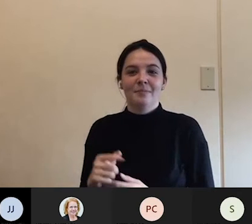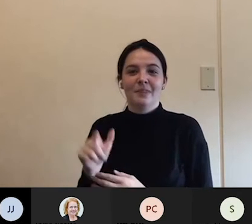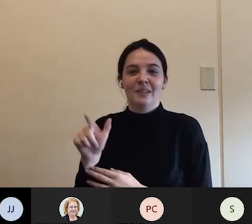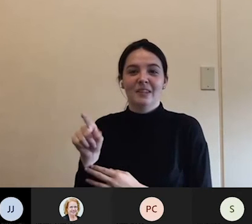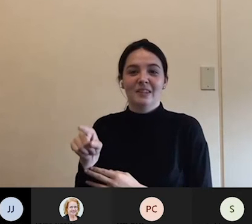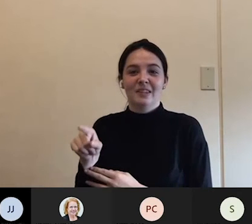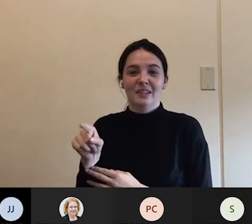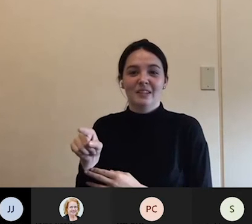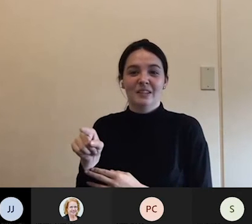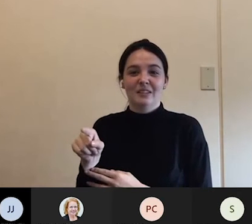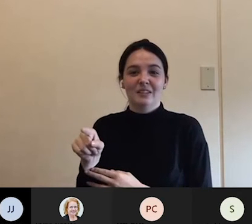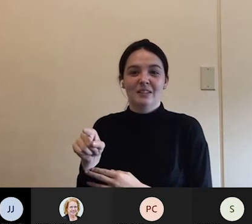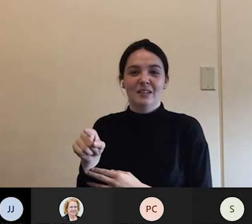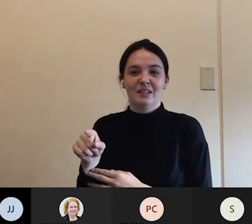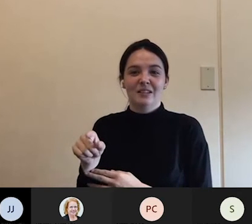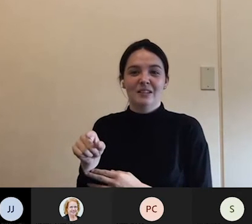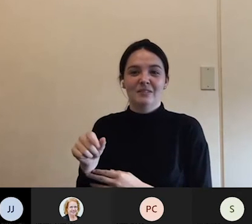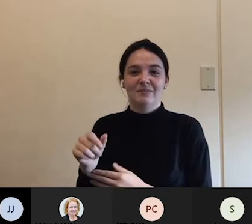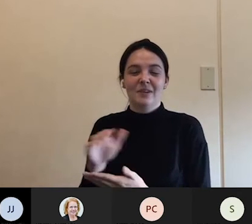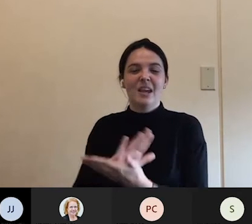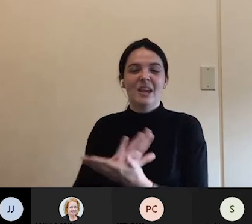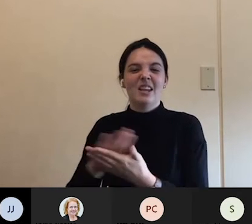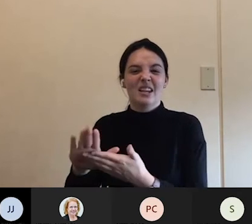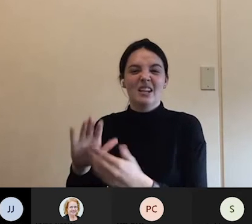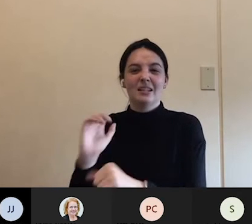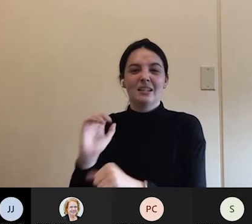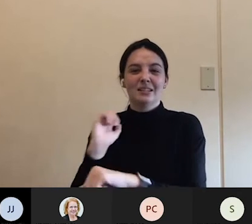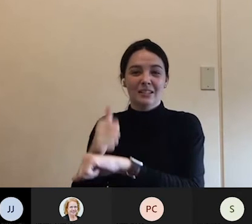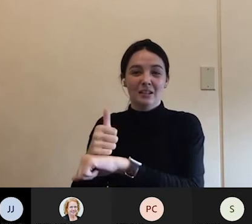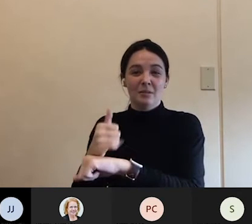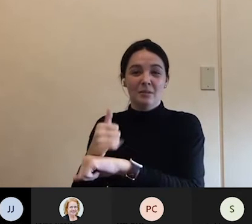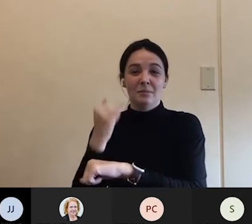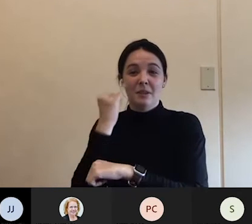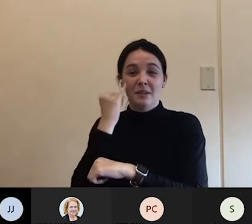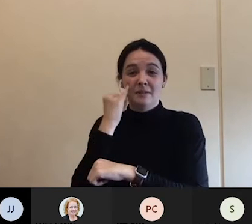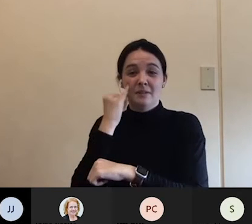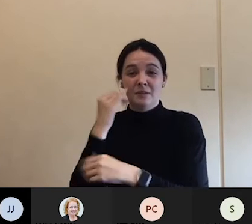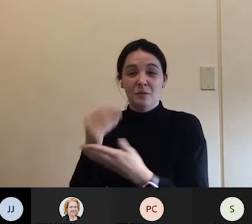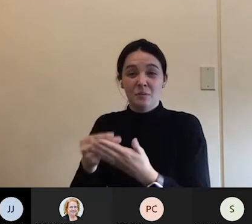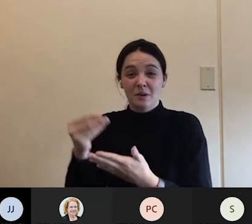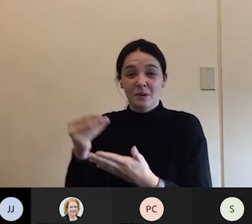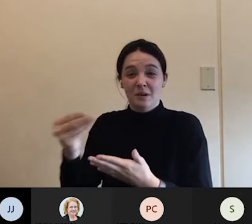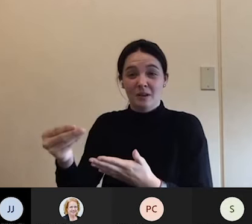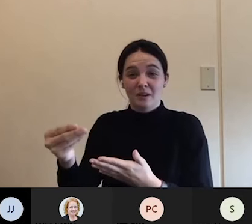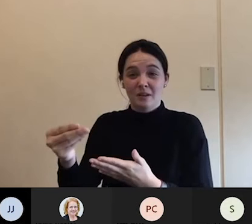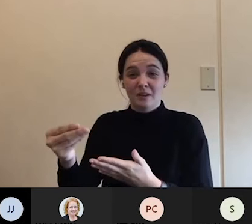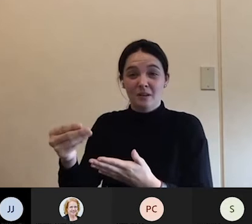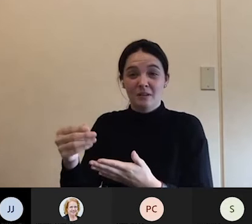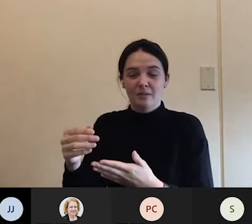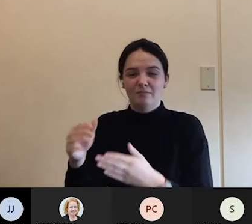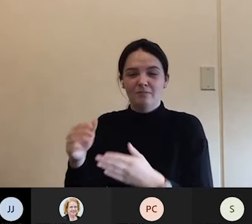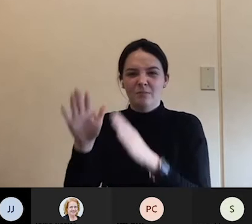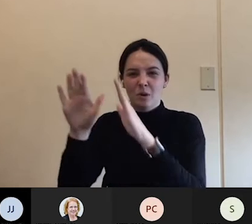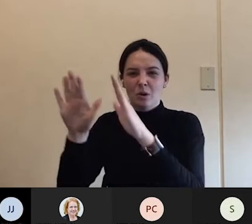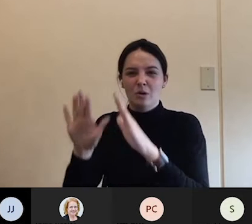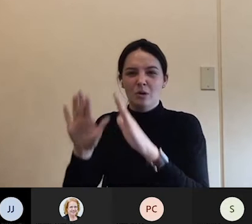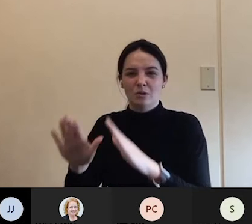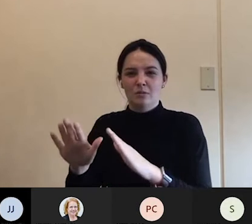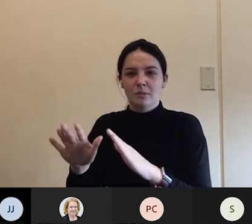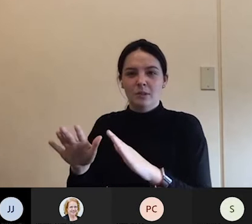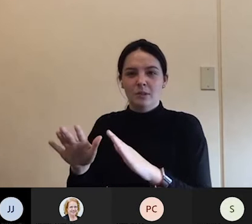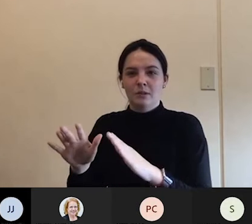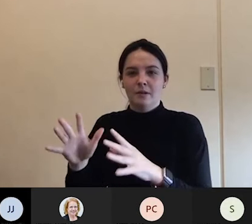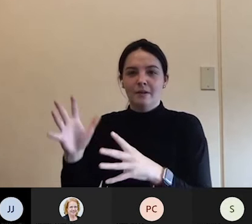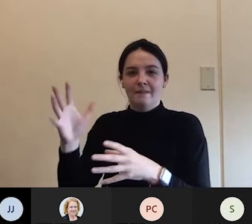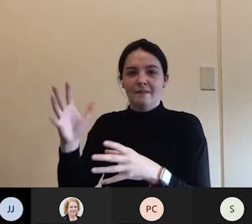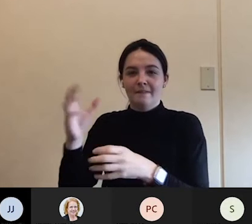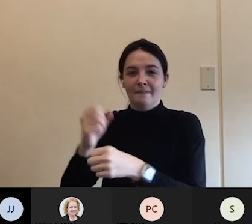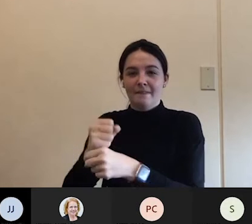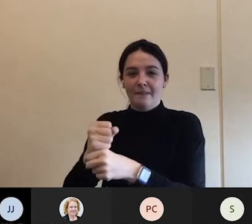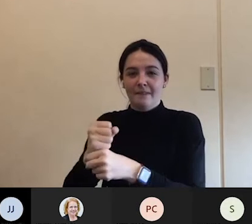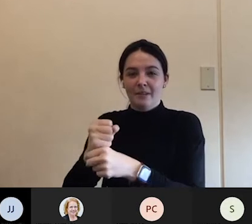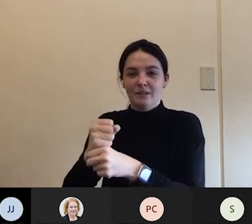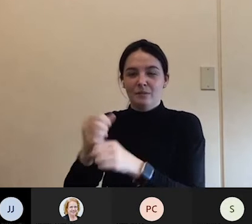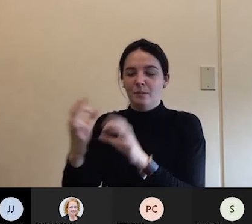little setup. So if you buy a 1/2-inch PVC pipe, right, the awesome nature of this whole setup is it fits perfectly into your 2-liter